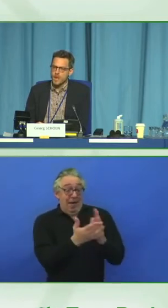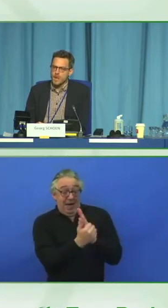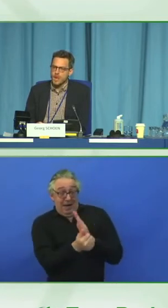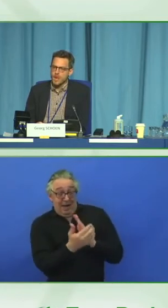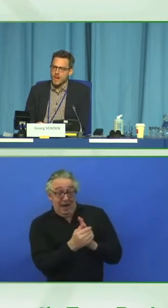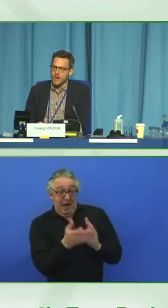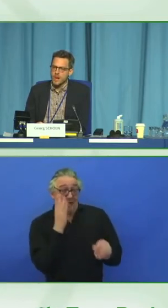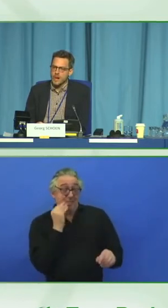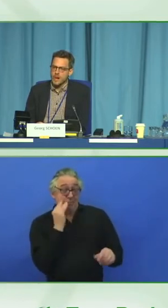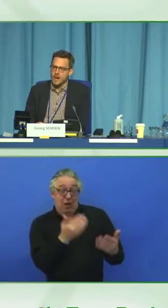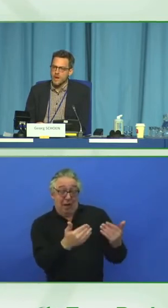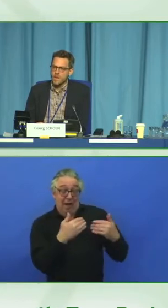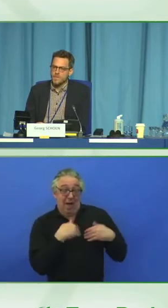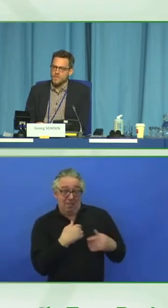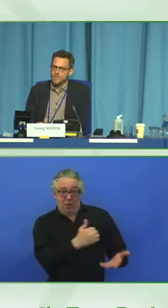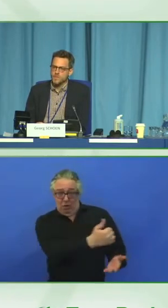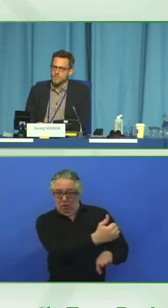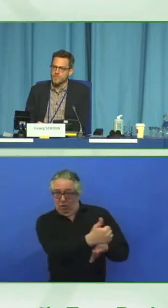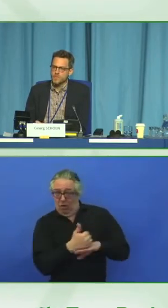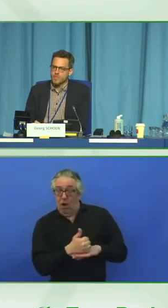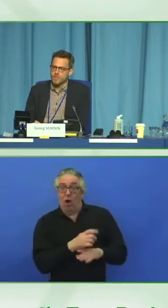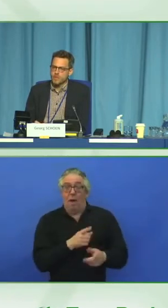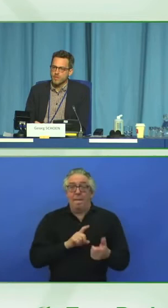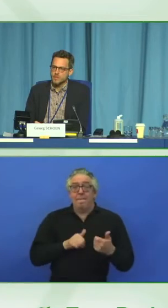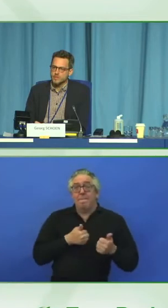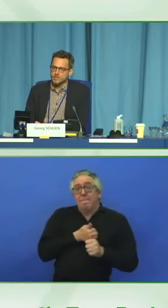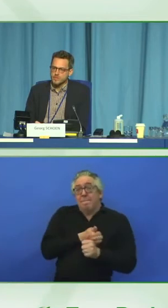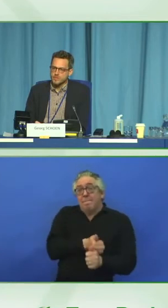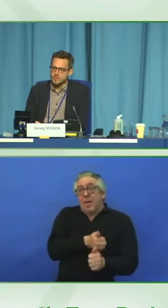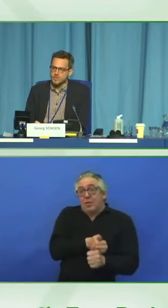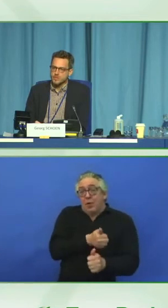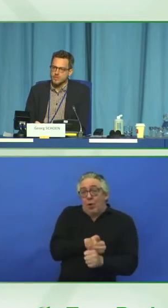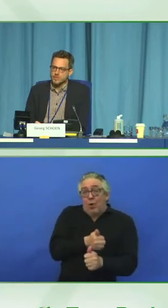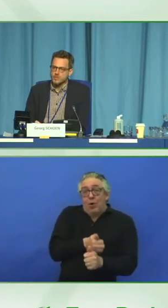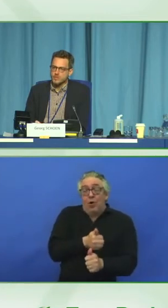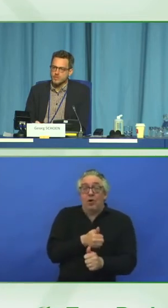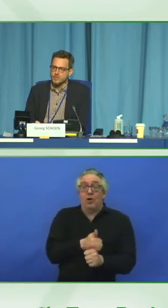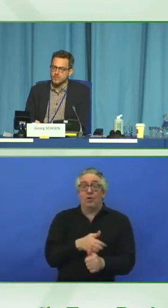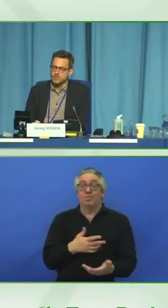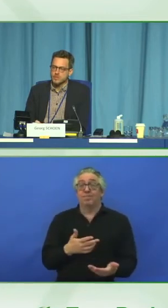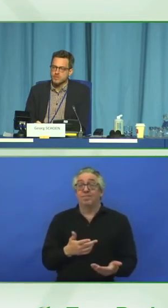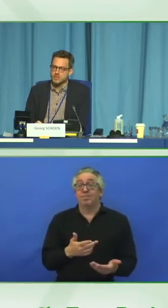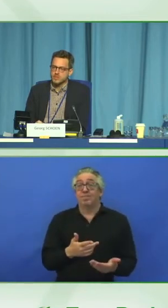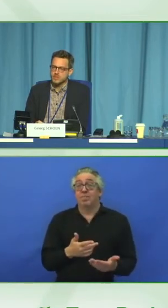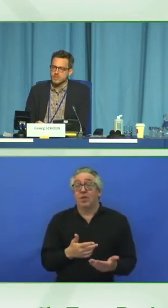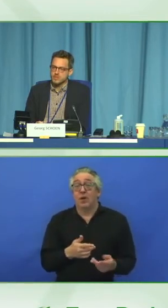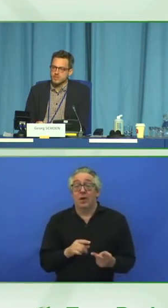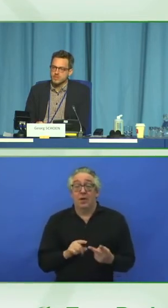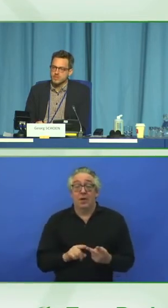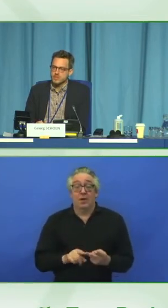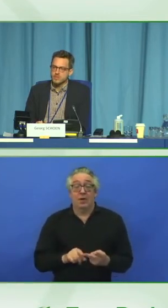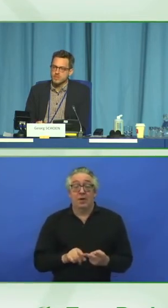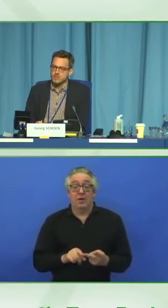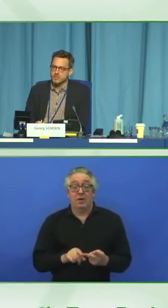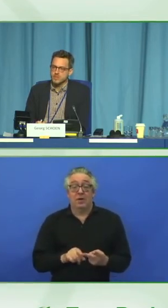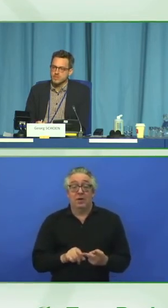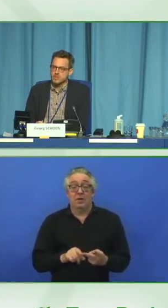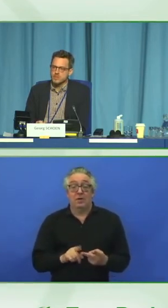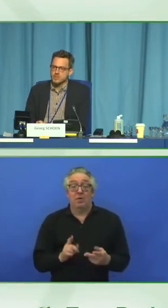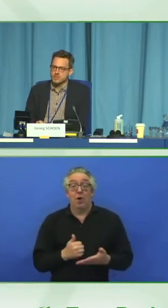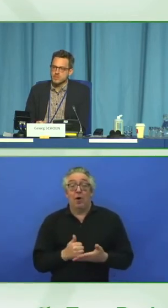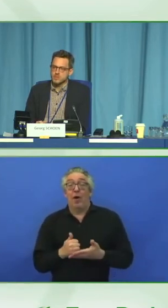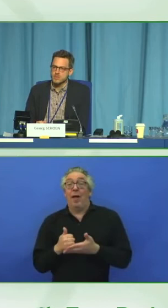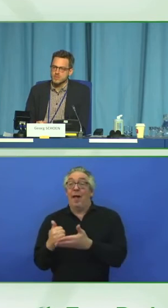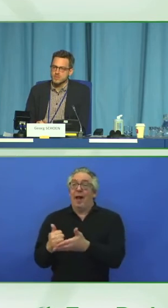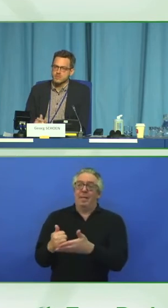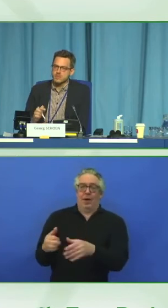regulatory pathways, get the right certifications. We've also created an end financing program,